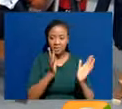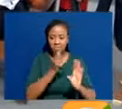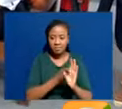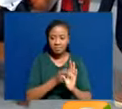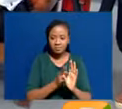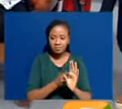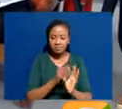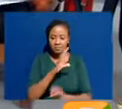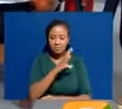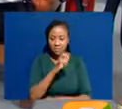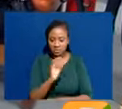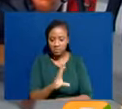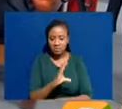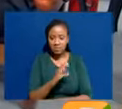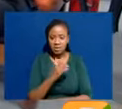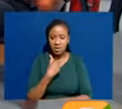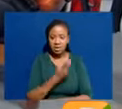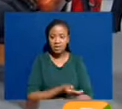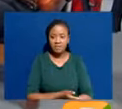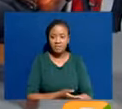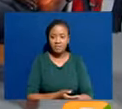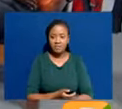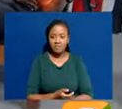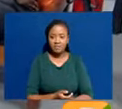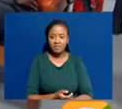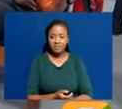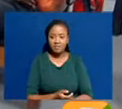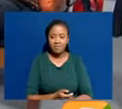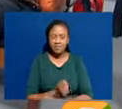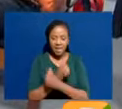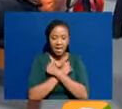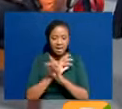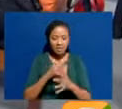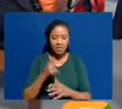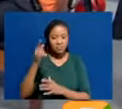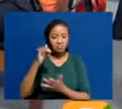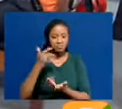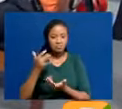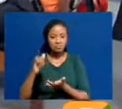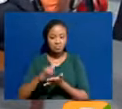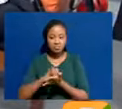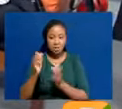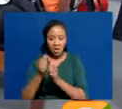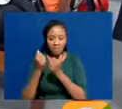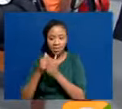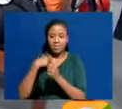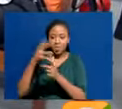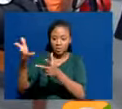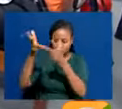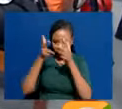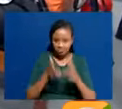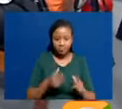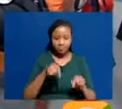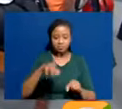didn't just happen. And you know, that's real love, huh? Yeah. That's passion. That is what we're trying to create in Nairobi,